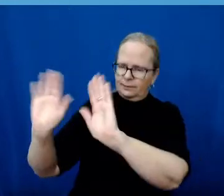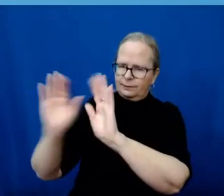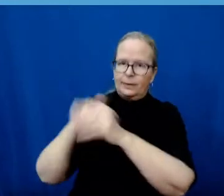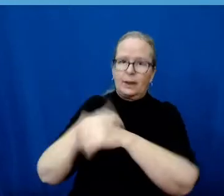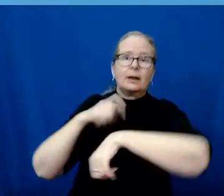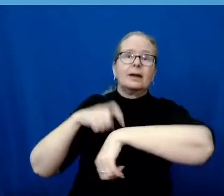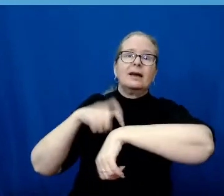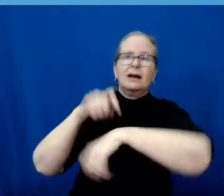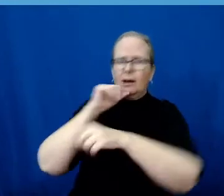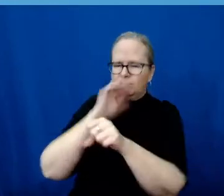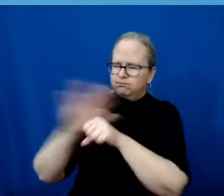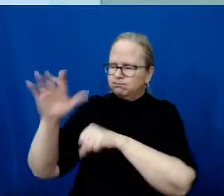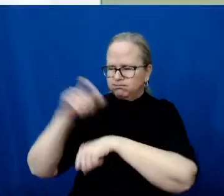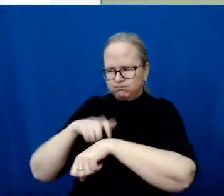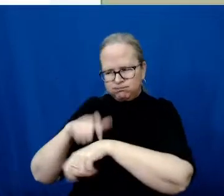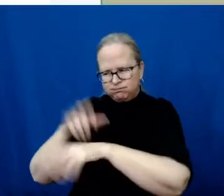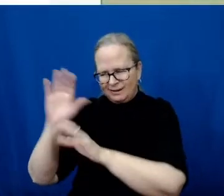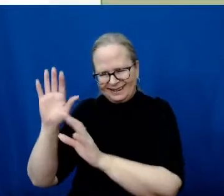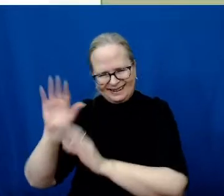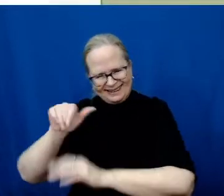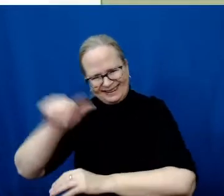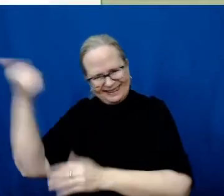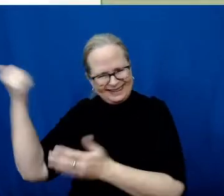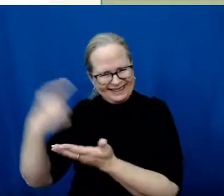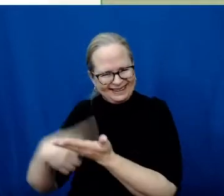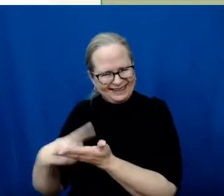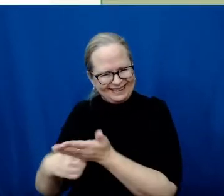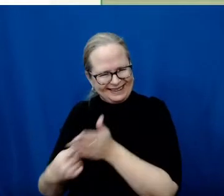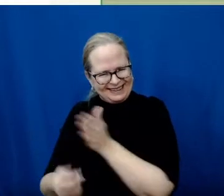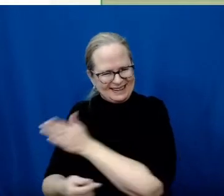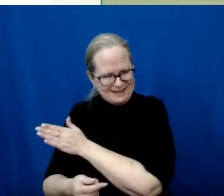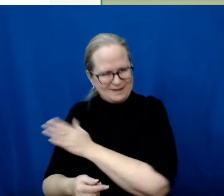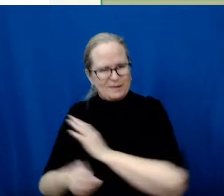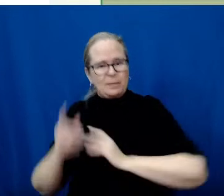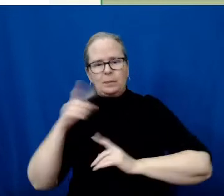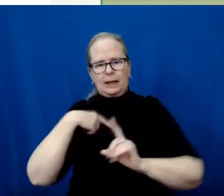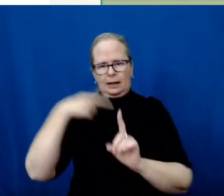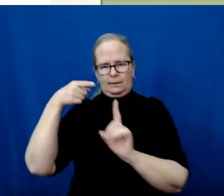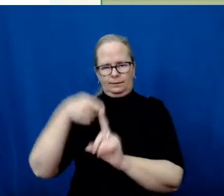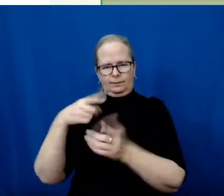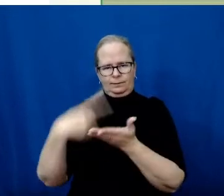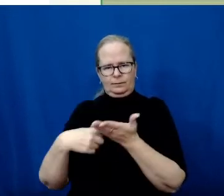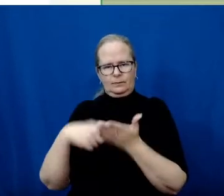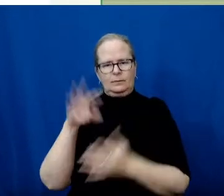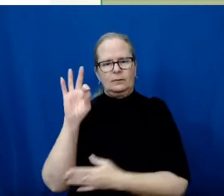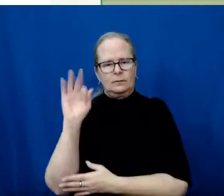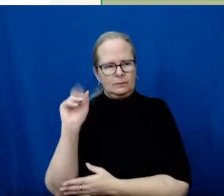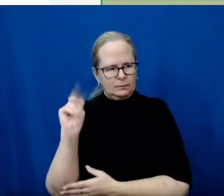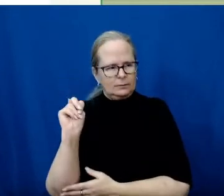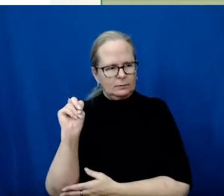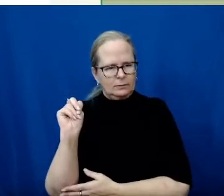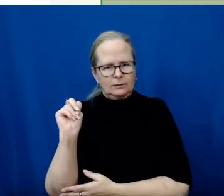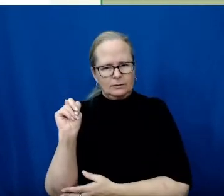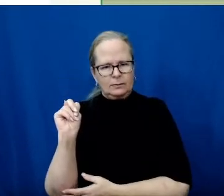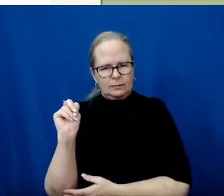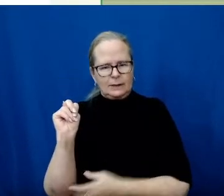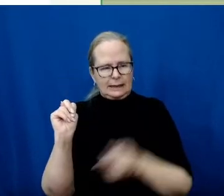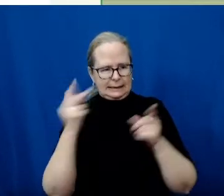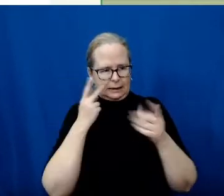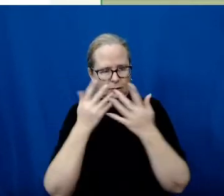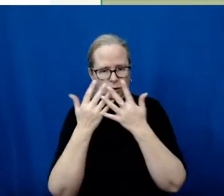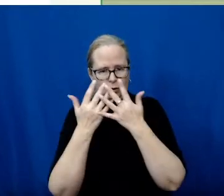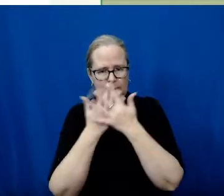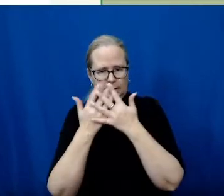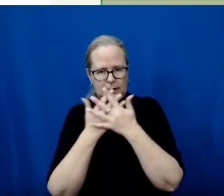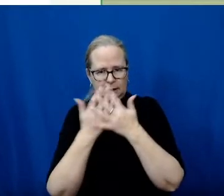tonight's subject, so we have the fan, and that's there to filter the air in the space that the person who